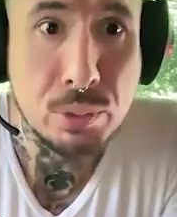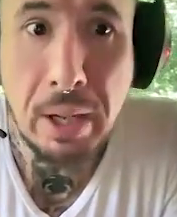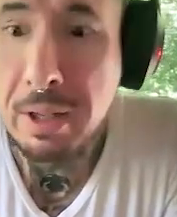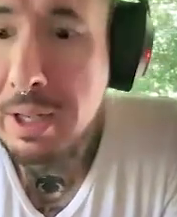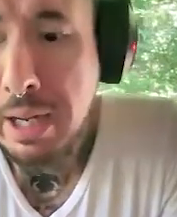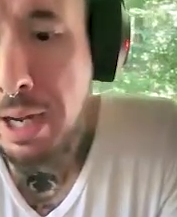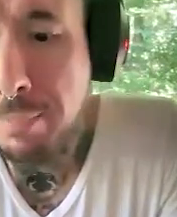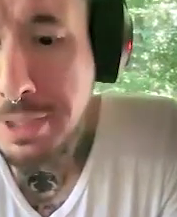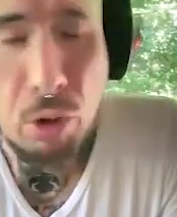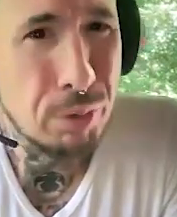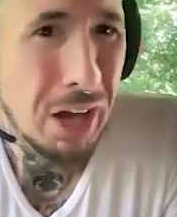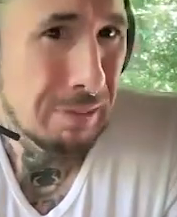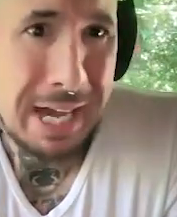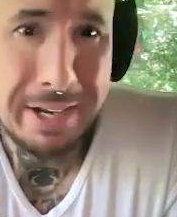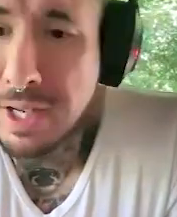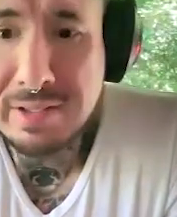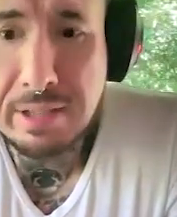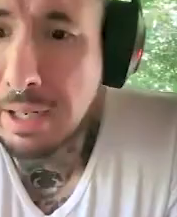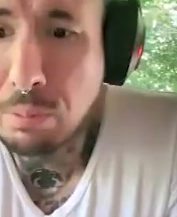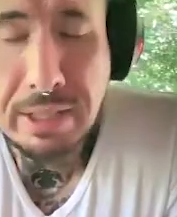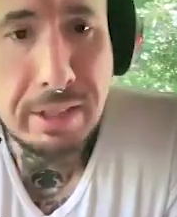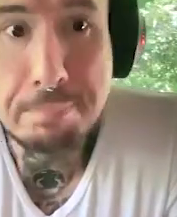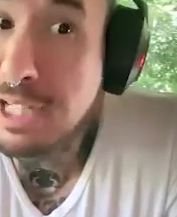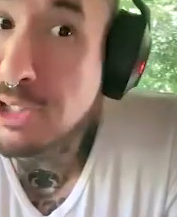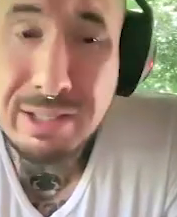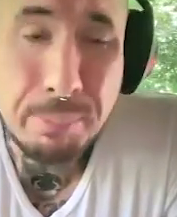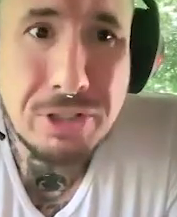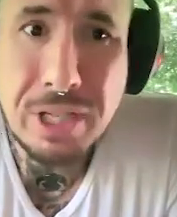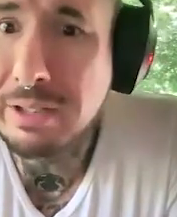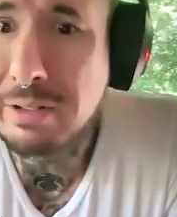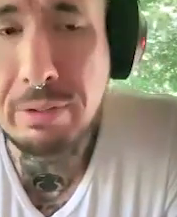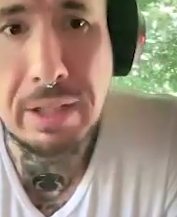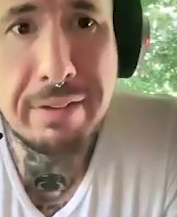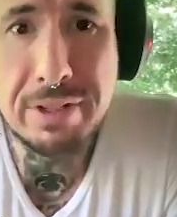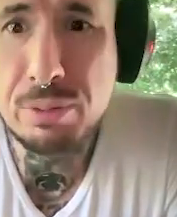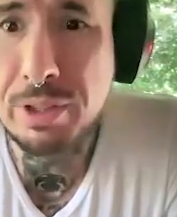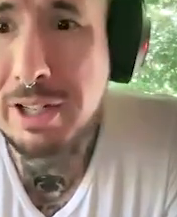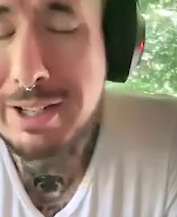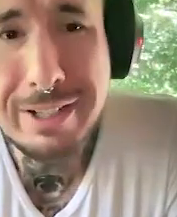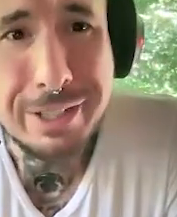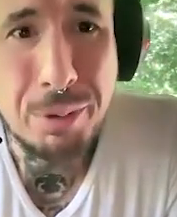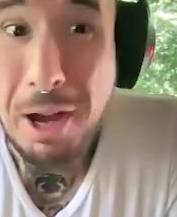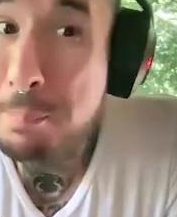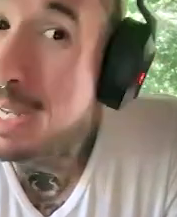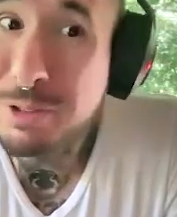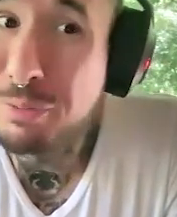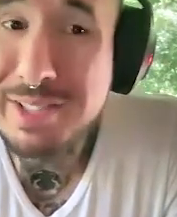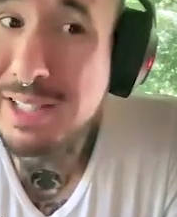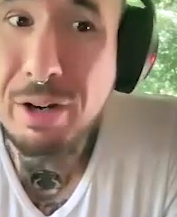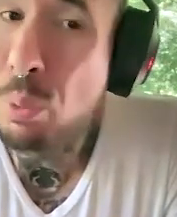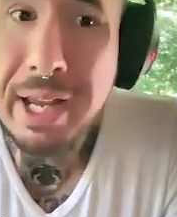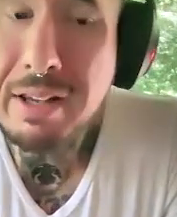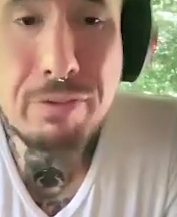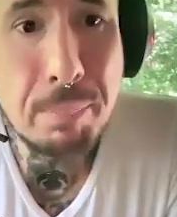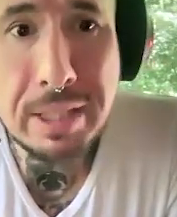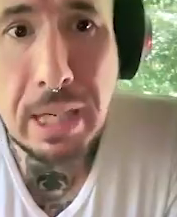an adult as well. For a lot of us, we live paycheck to paycheck. For a lot of us, we're, a medical